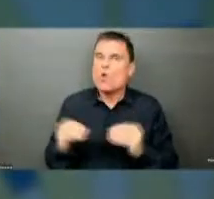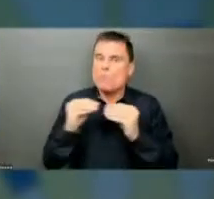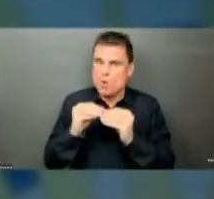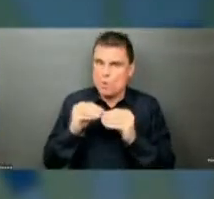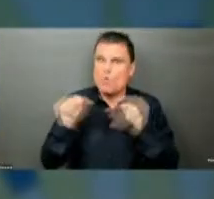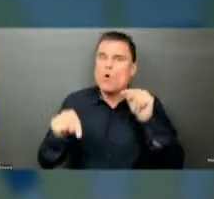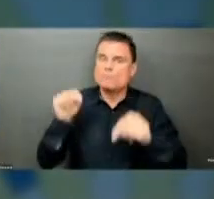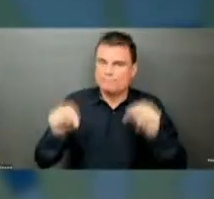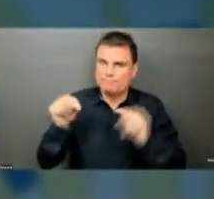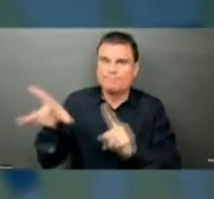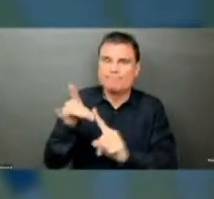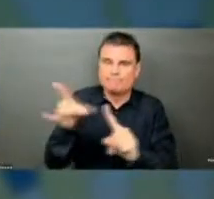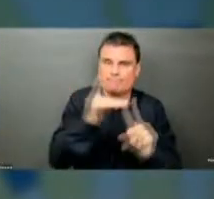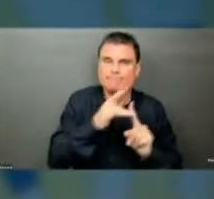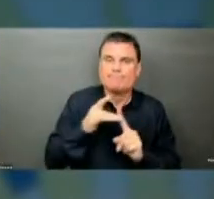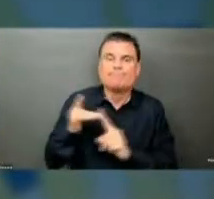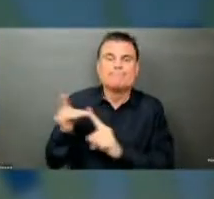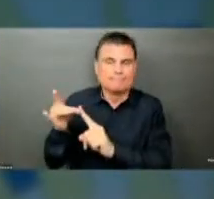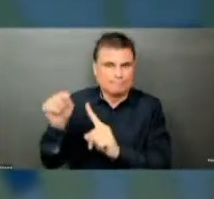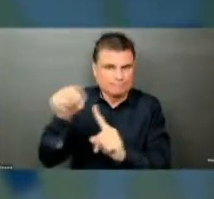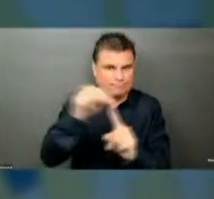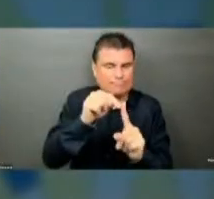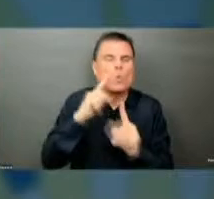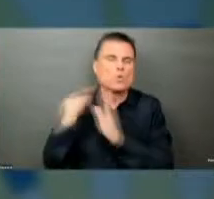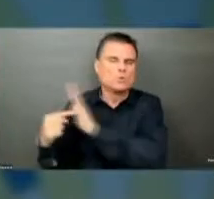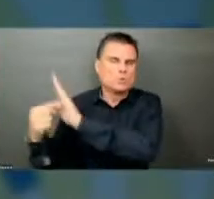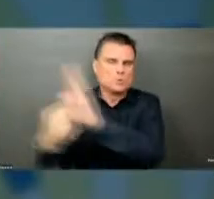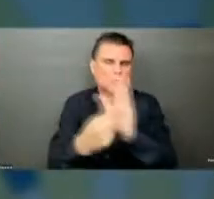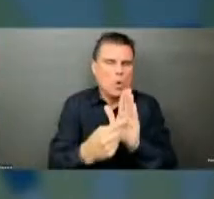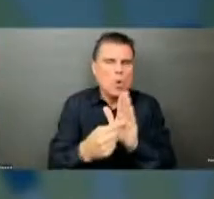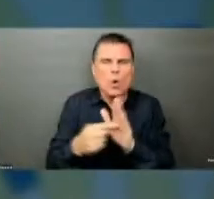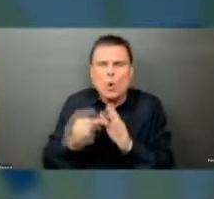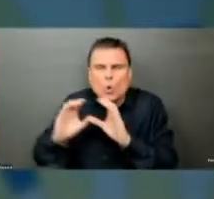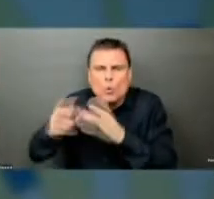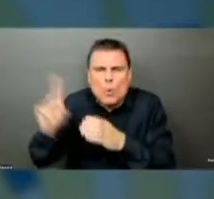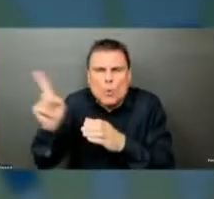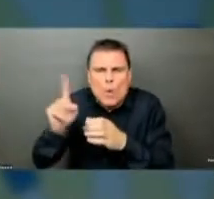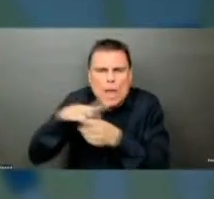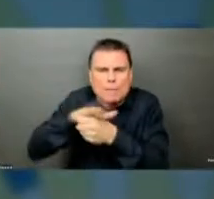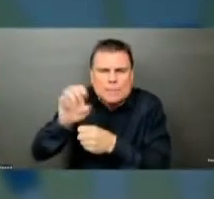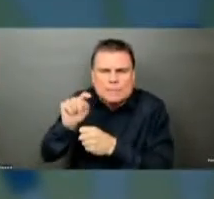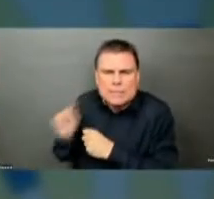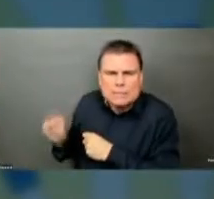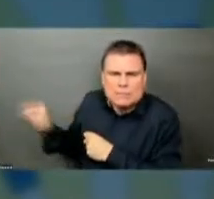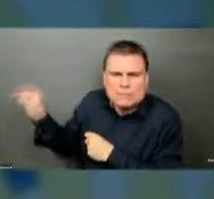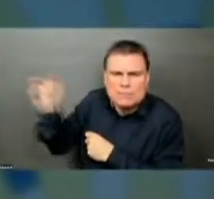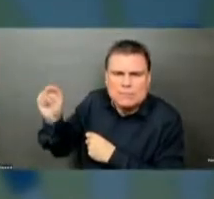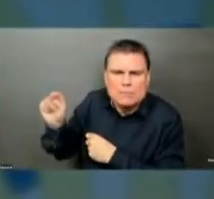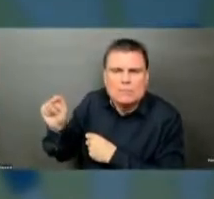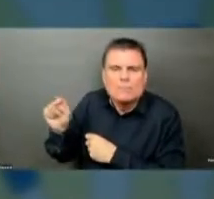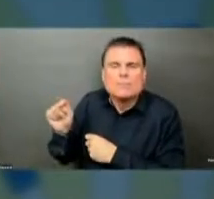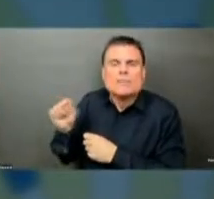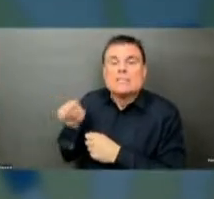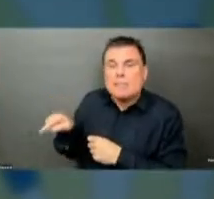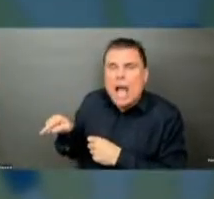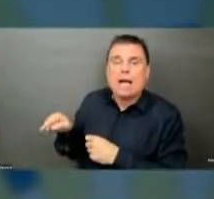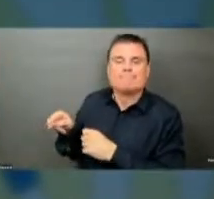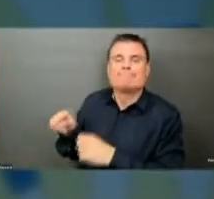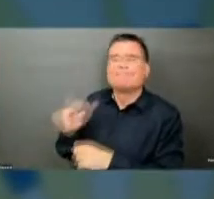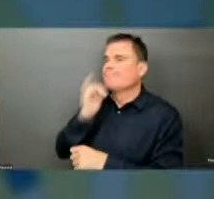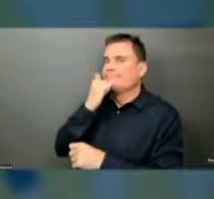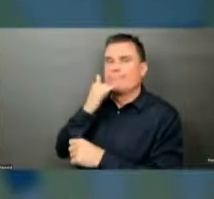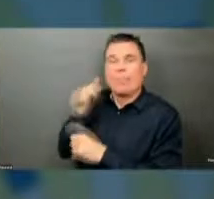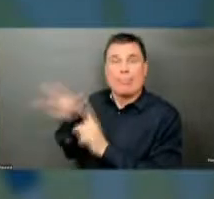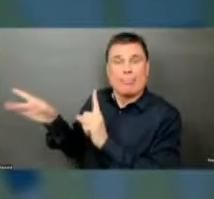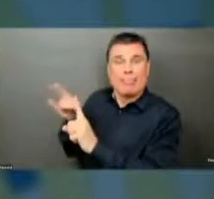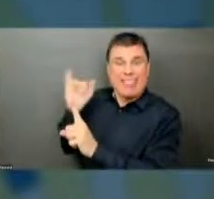frequently without risking re-identification of individuals. This tells us that there has been no area